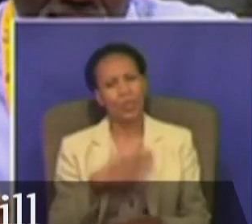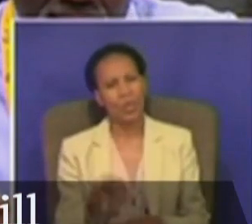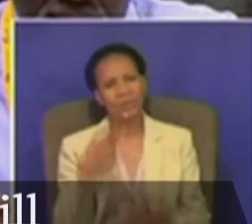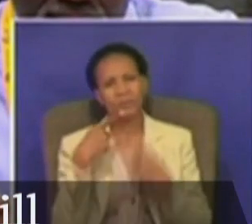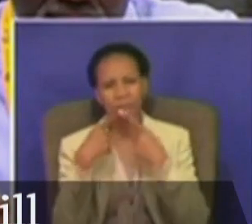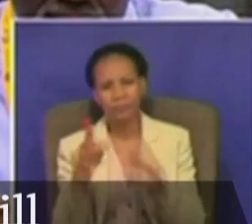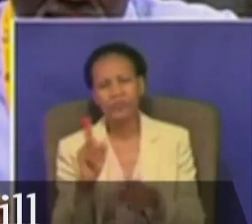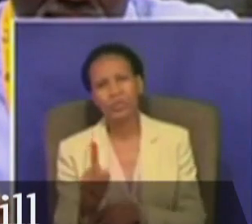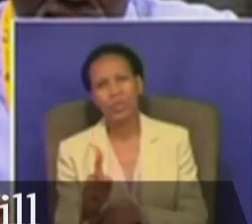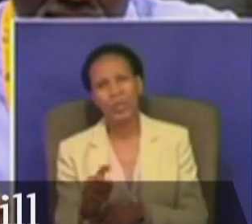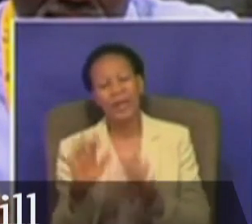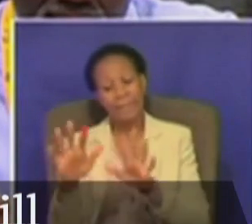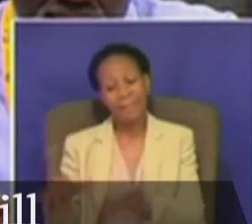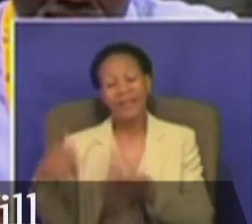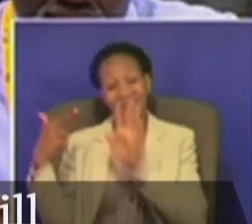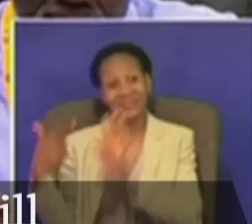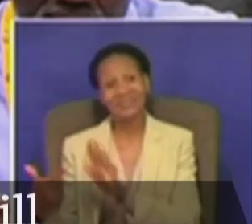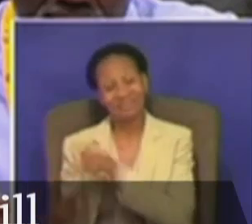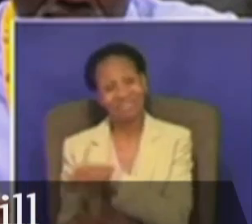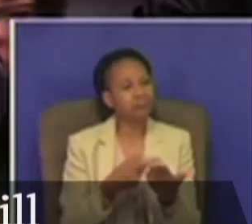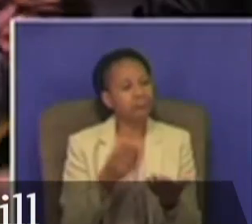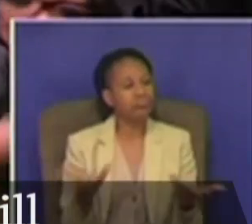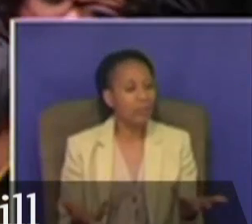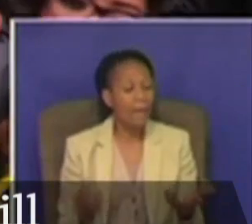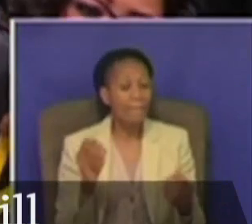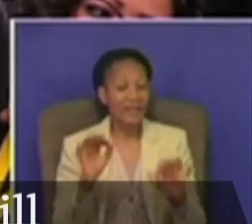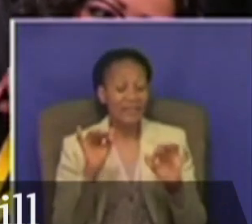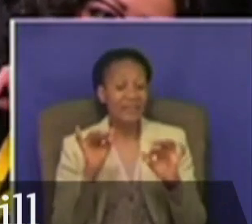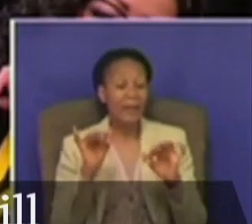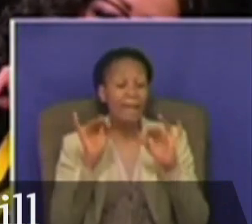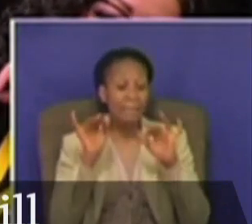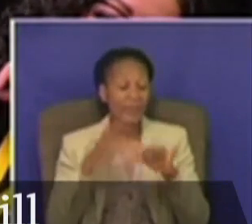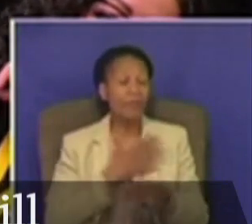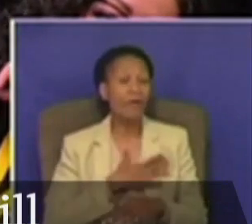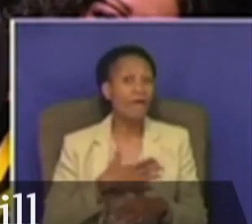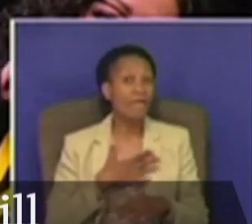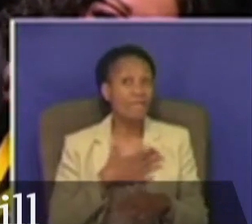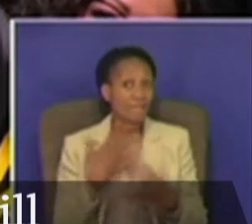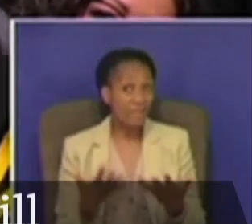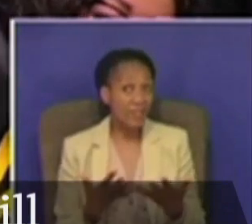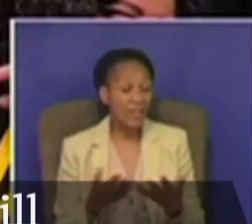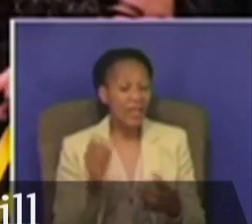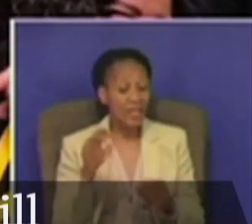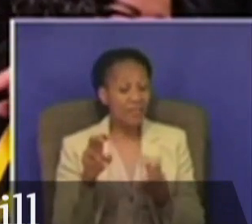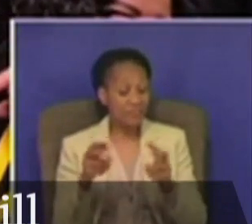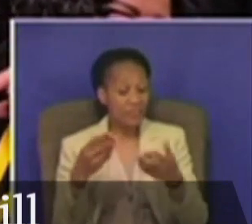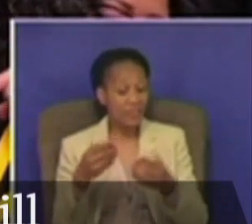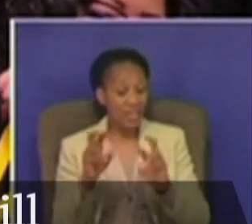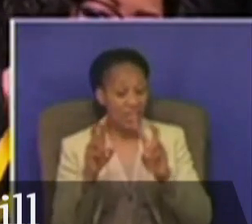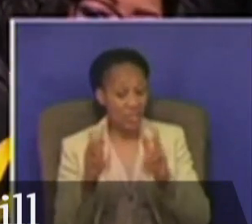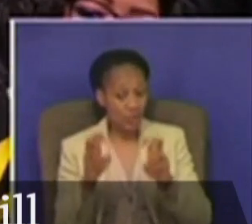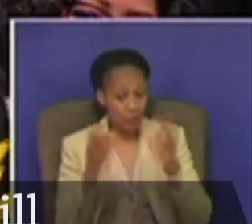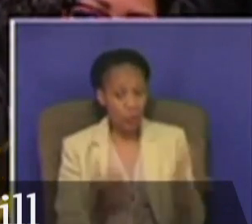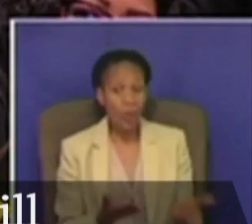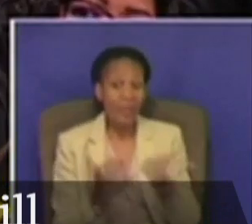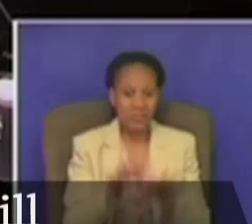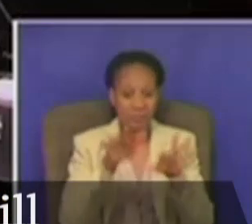will finally walk away if there is lasting damage done to the economy or